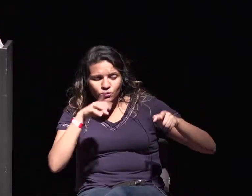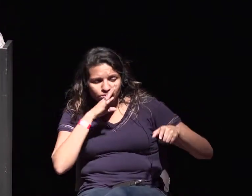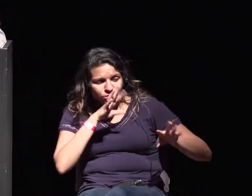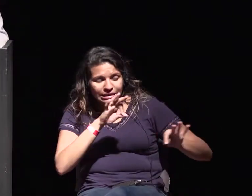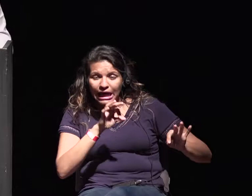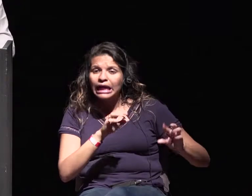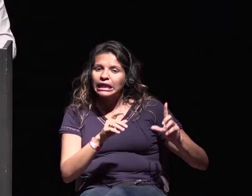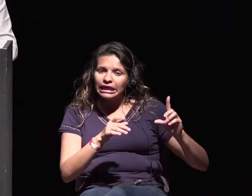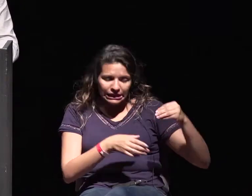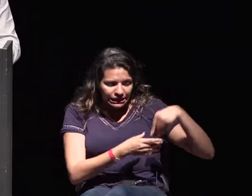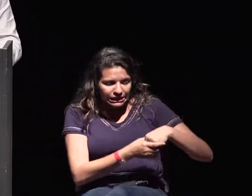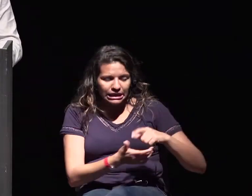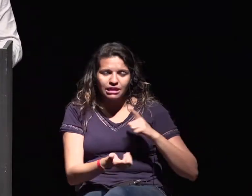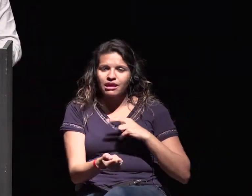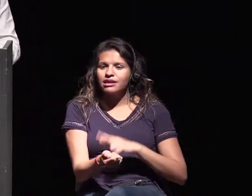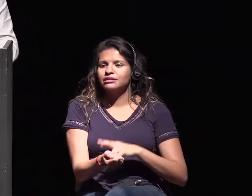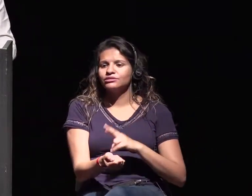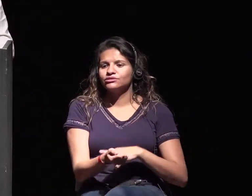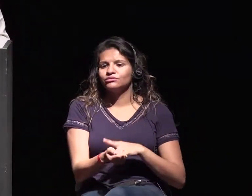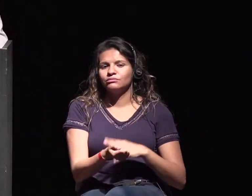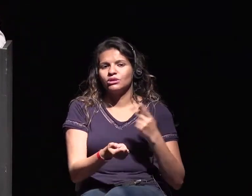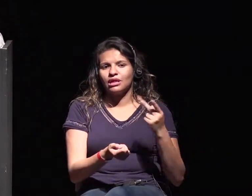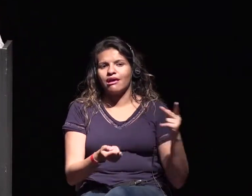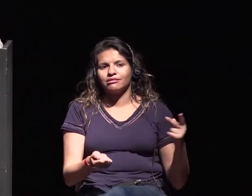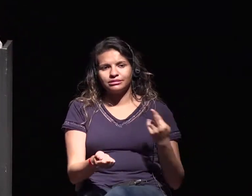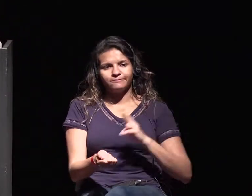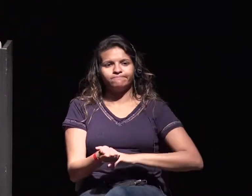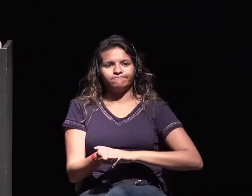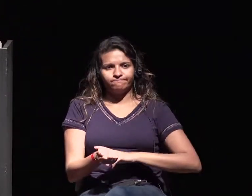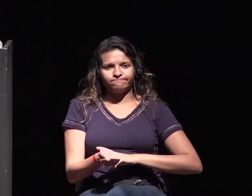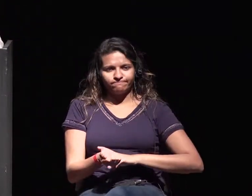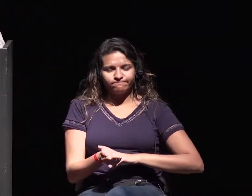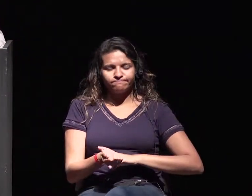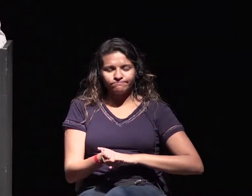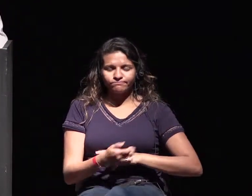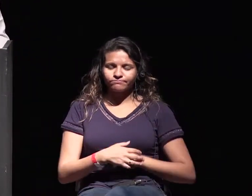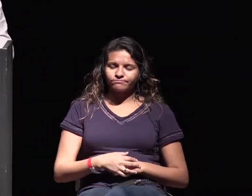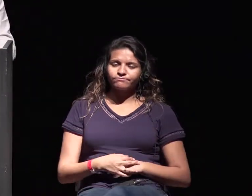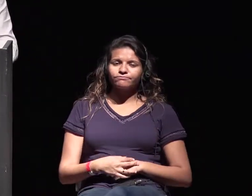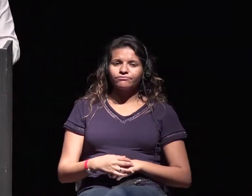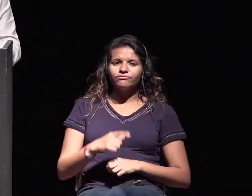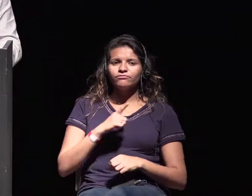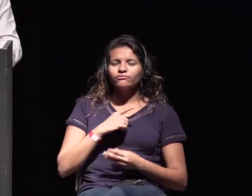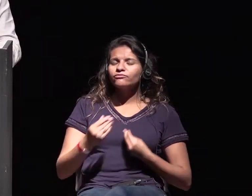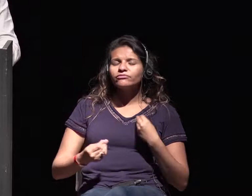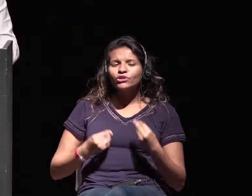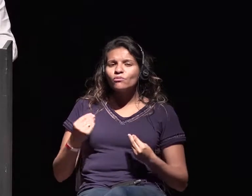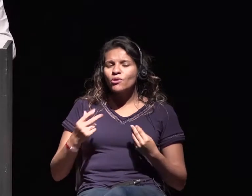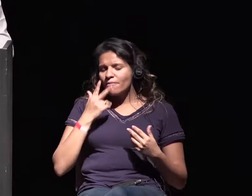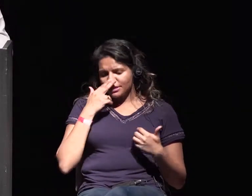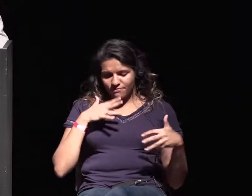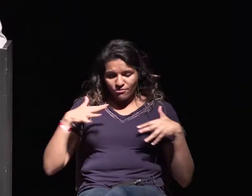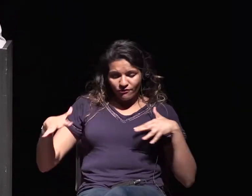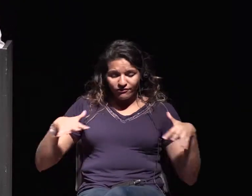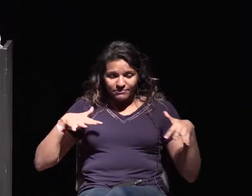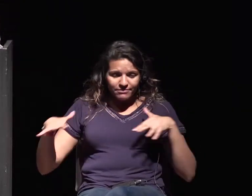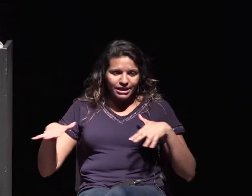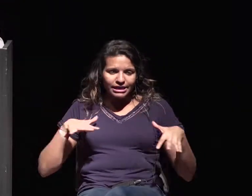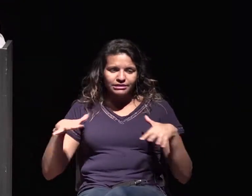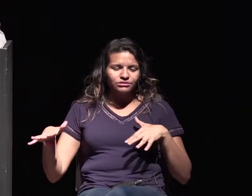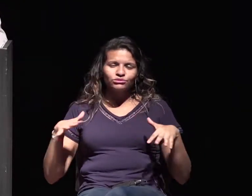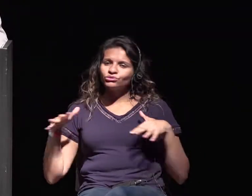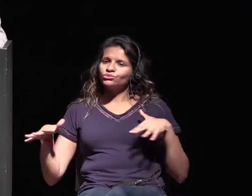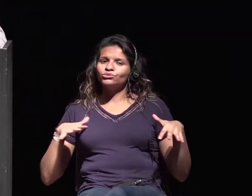an endless continuum, the gestures become floating abstract forms that blossom and derivate